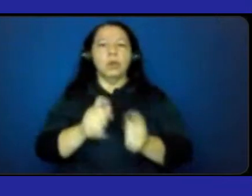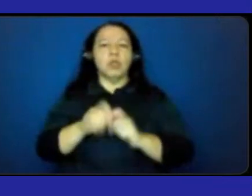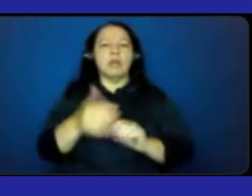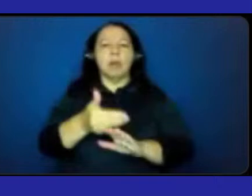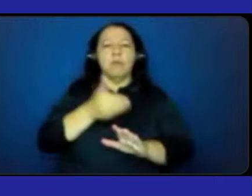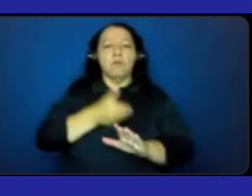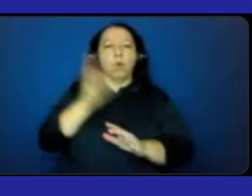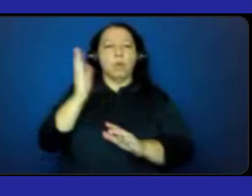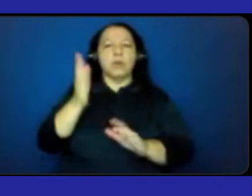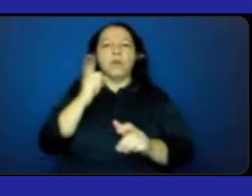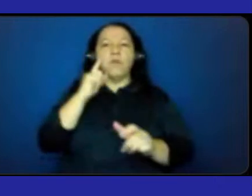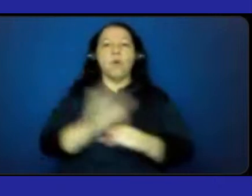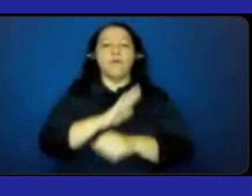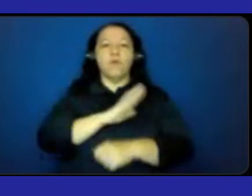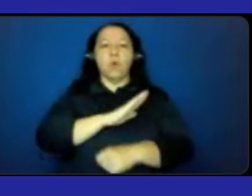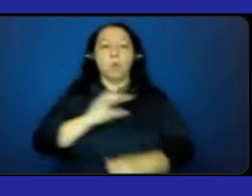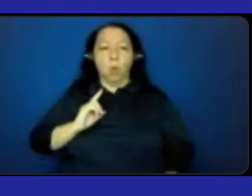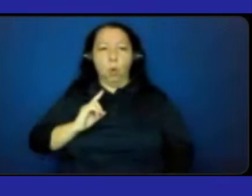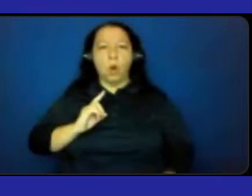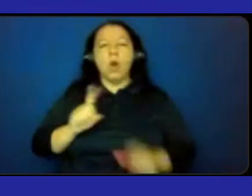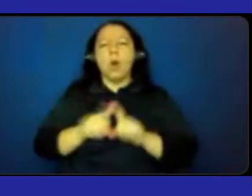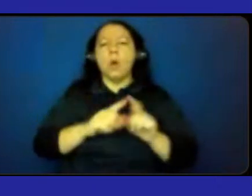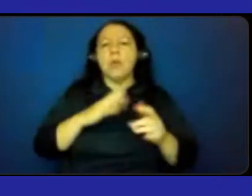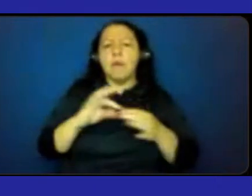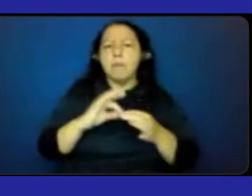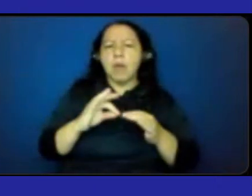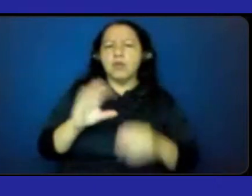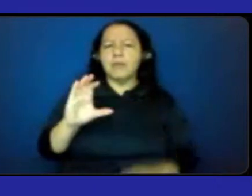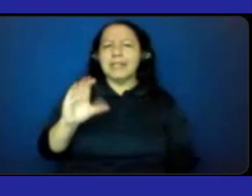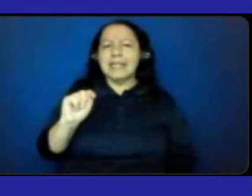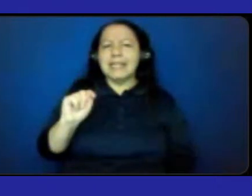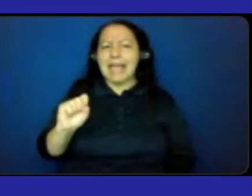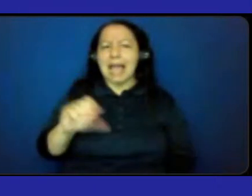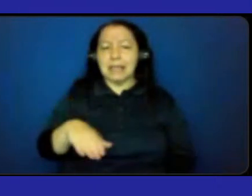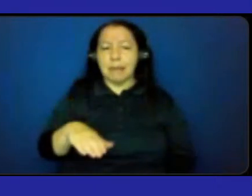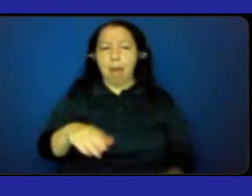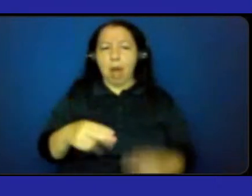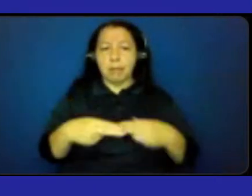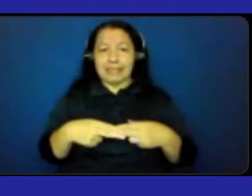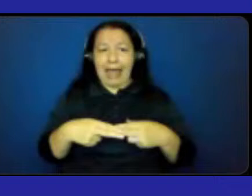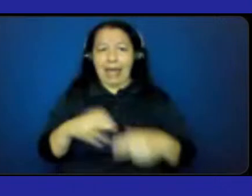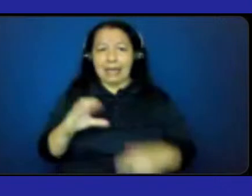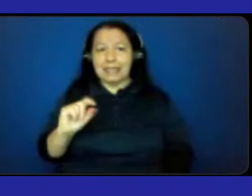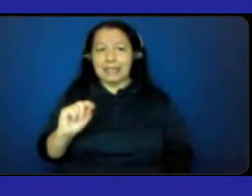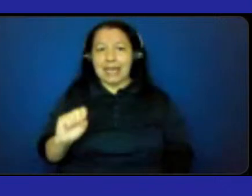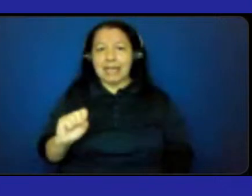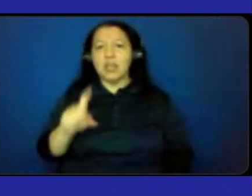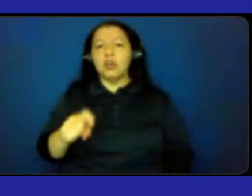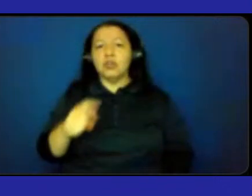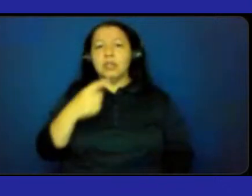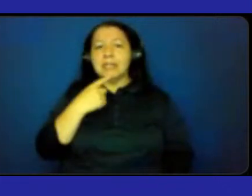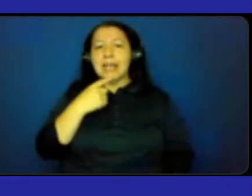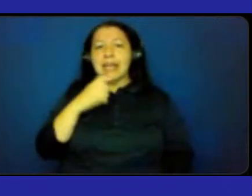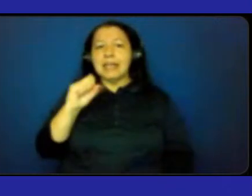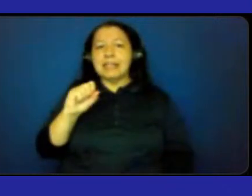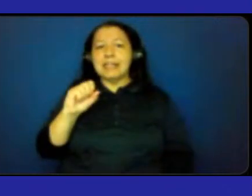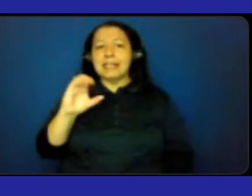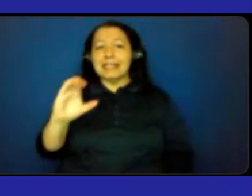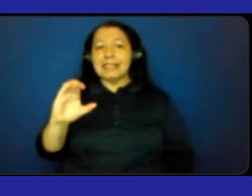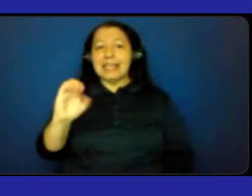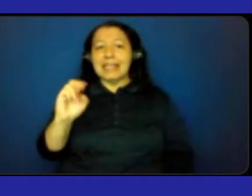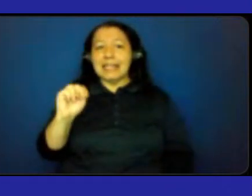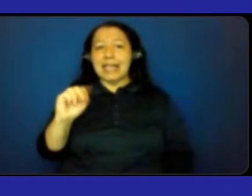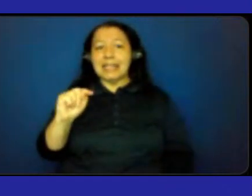to the full board. There's also a mention of CTS on the bottom of the slide, and that should be Centera, CENTERA Health,